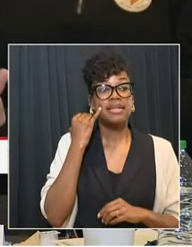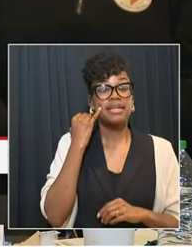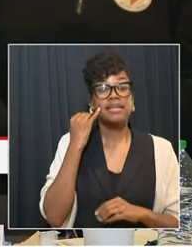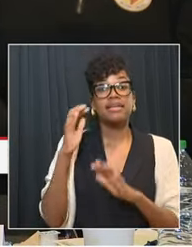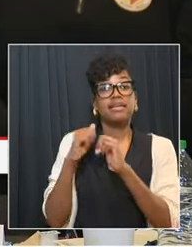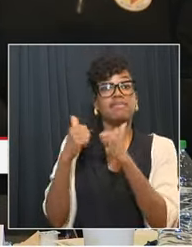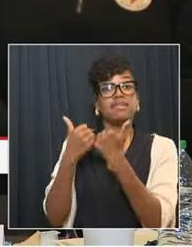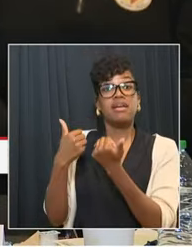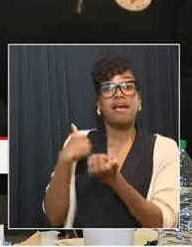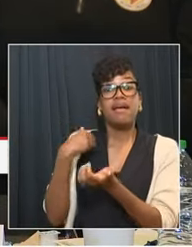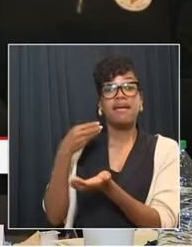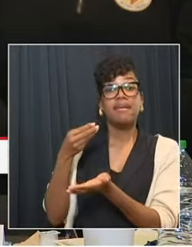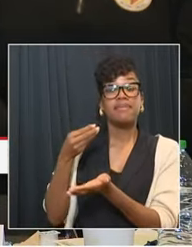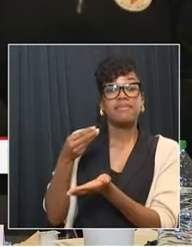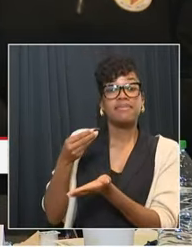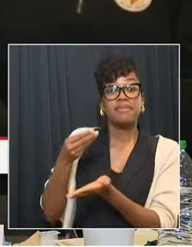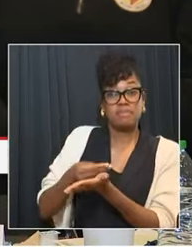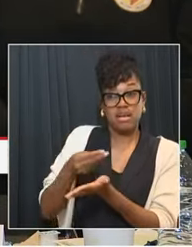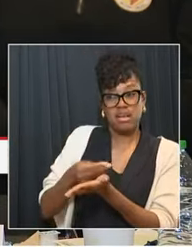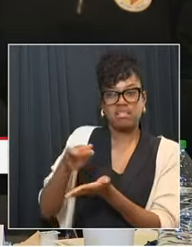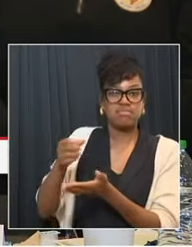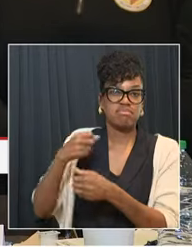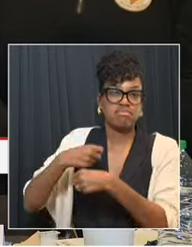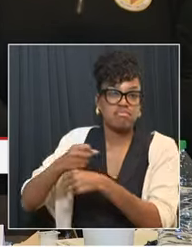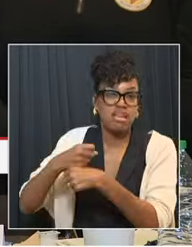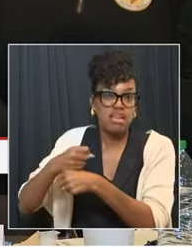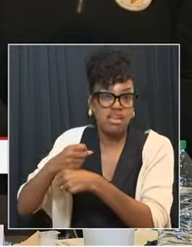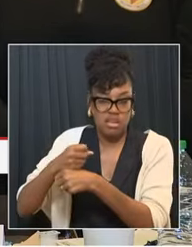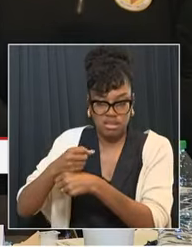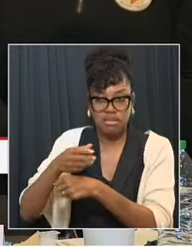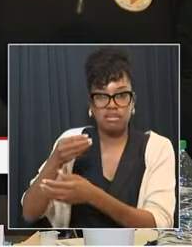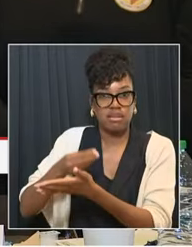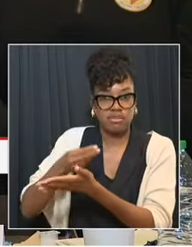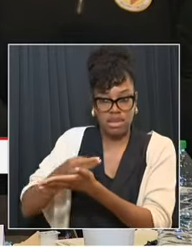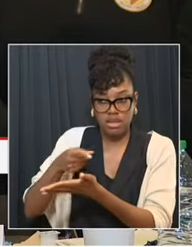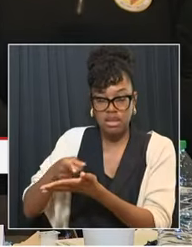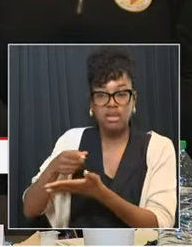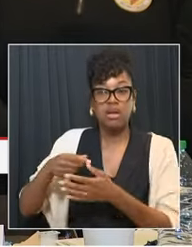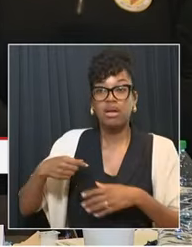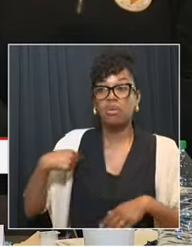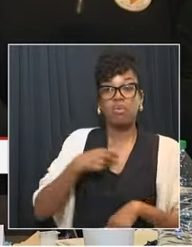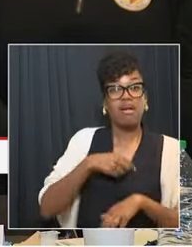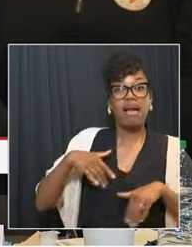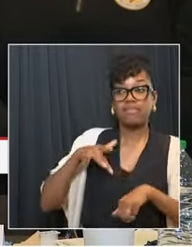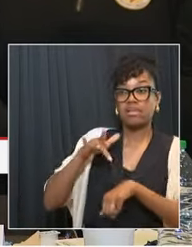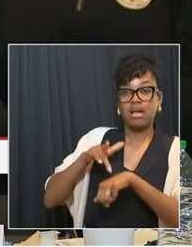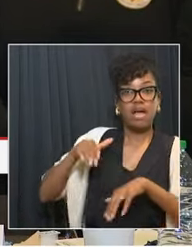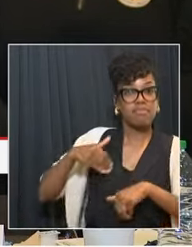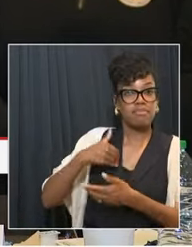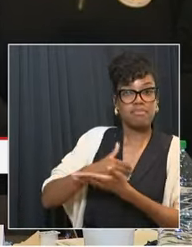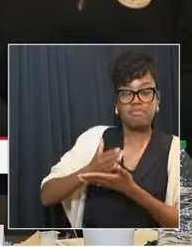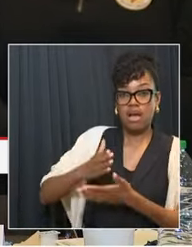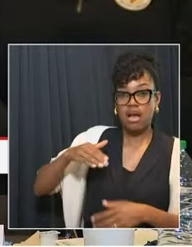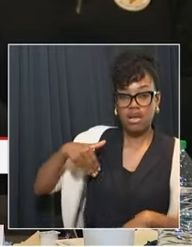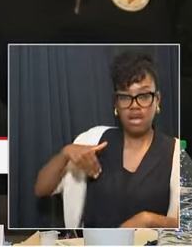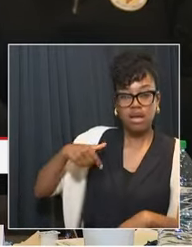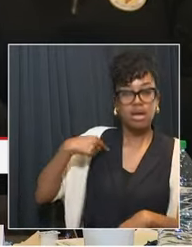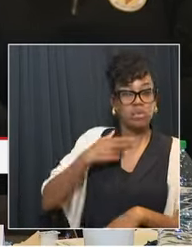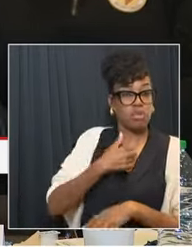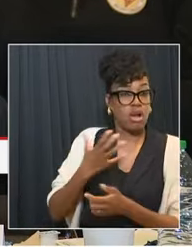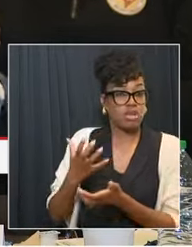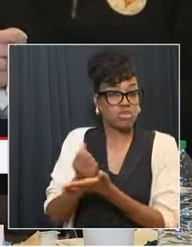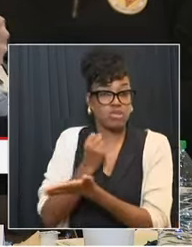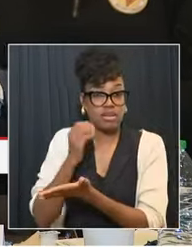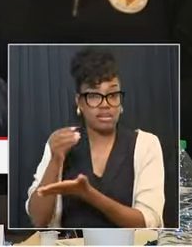agency was generating in an account that had not been budgeted for, we wanted to utilize that for balancing purposes because it was